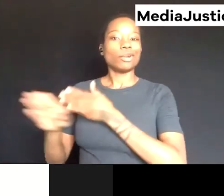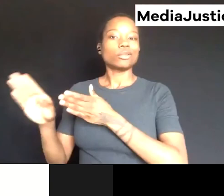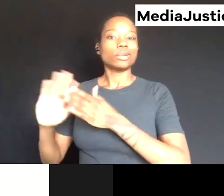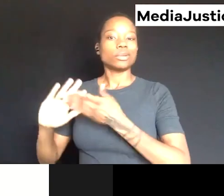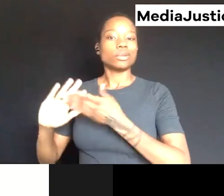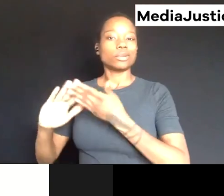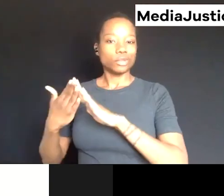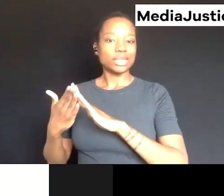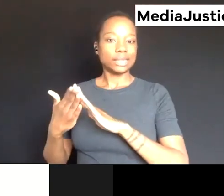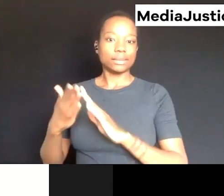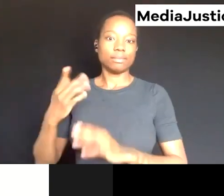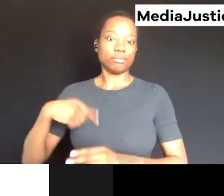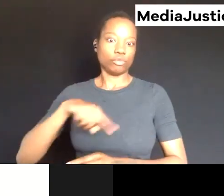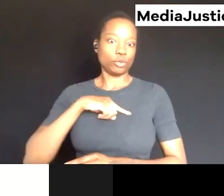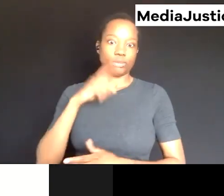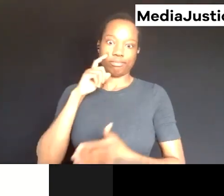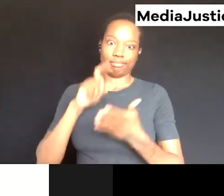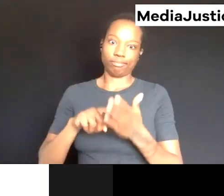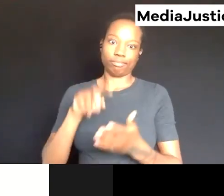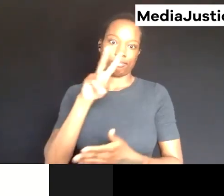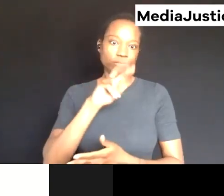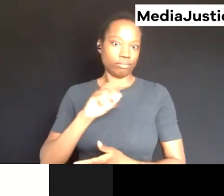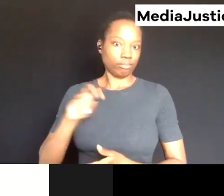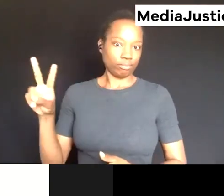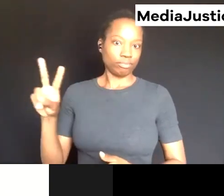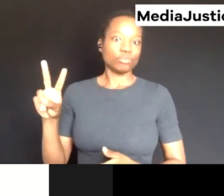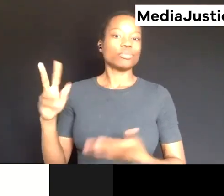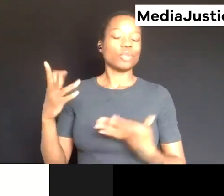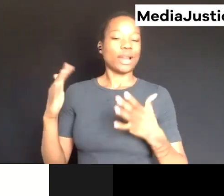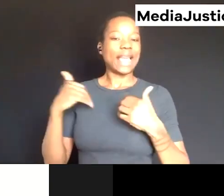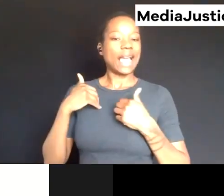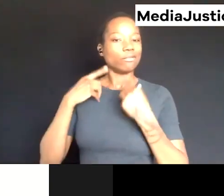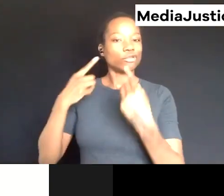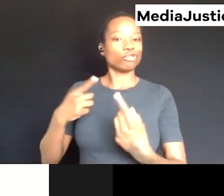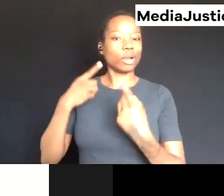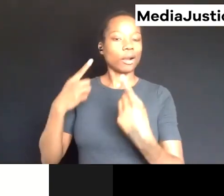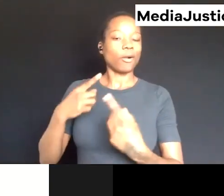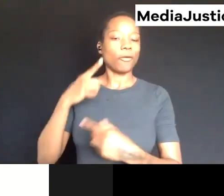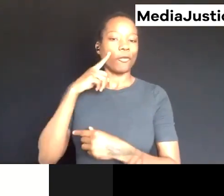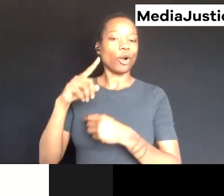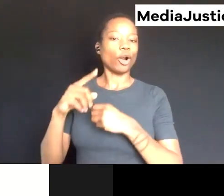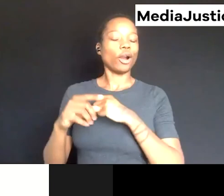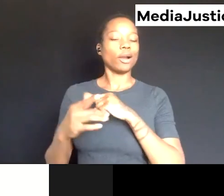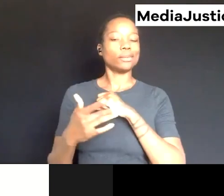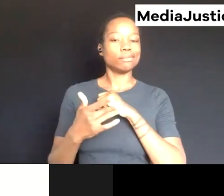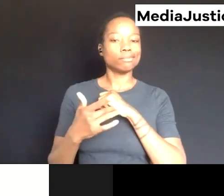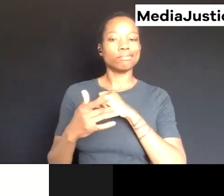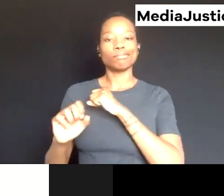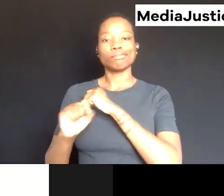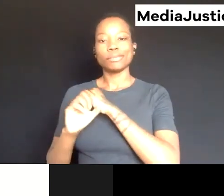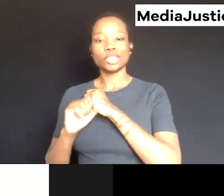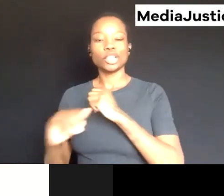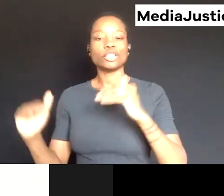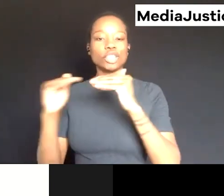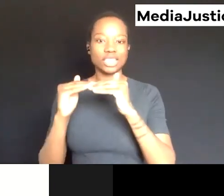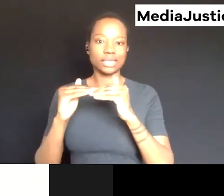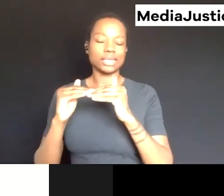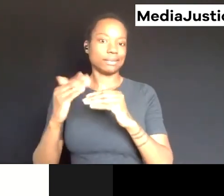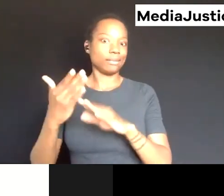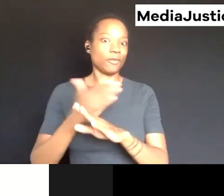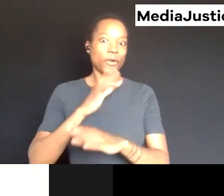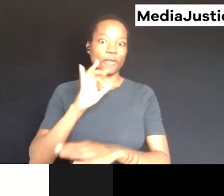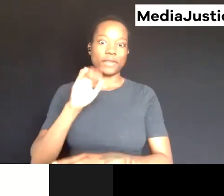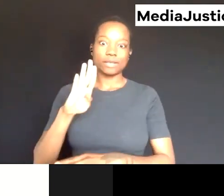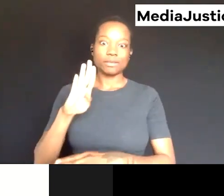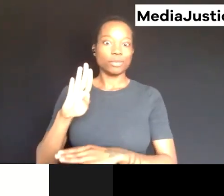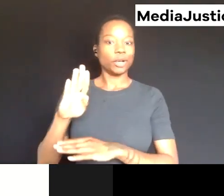justice. You know, and this was at least a couple years before the founding of Facebook and Twitter, before the proliferation of tech and policing.